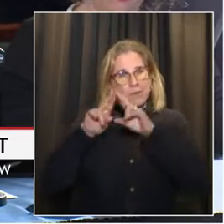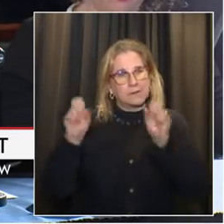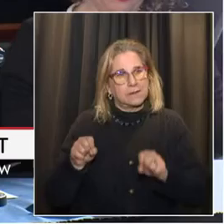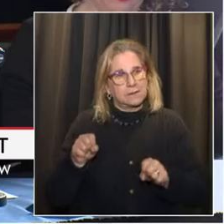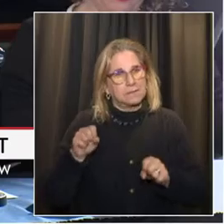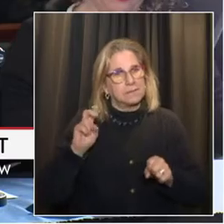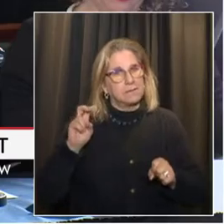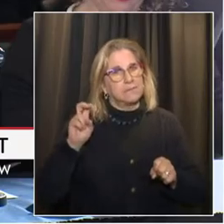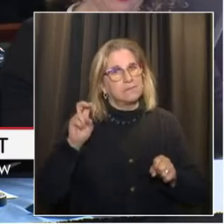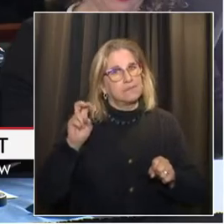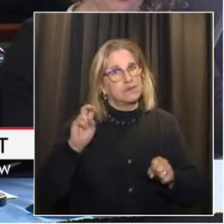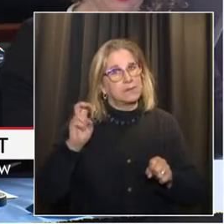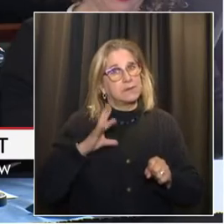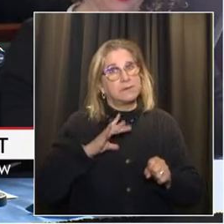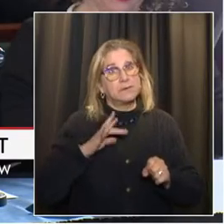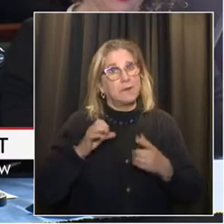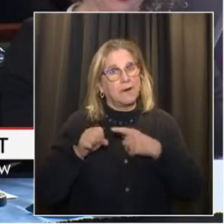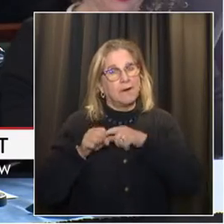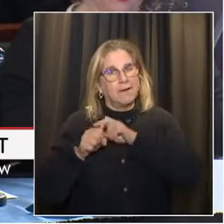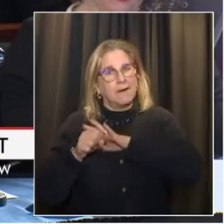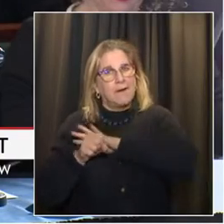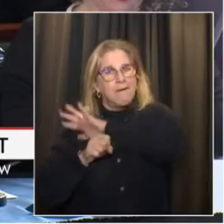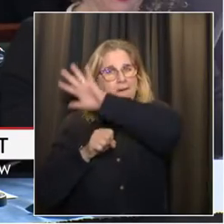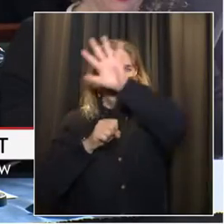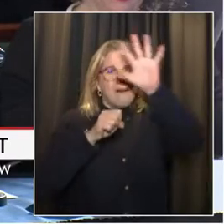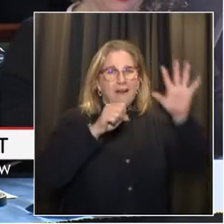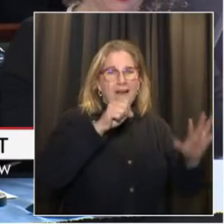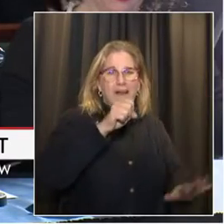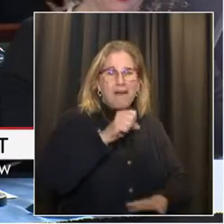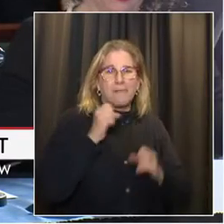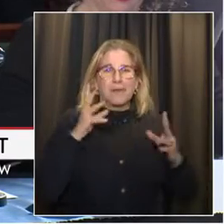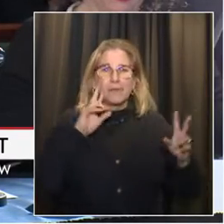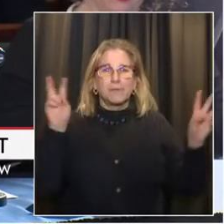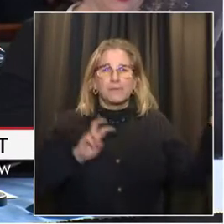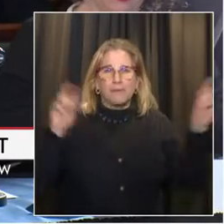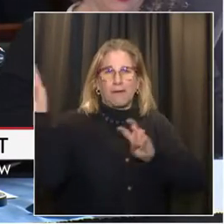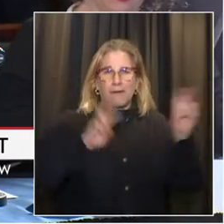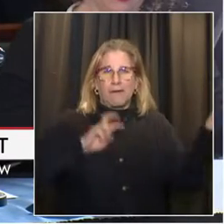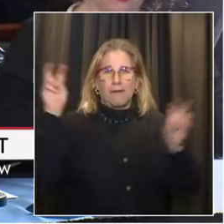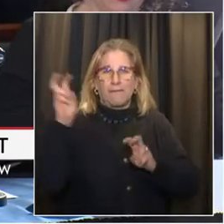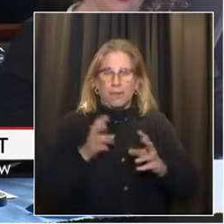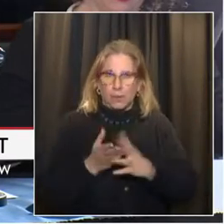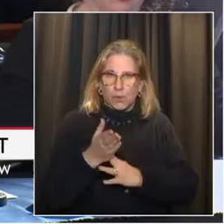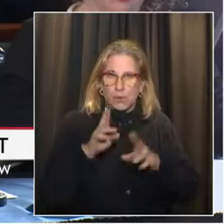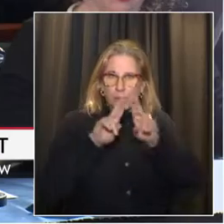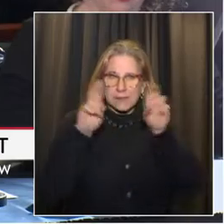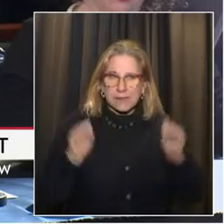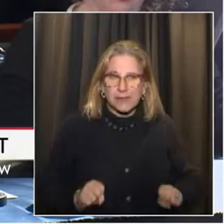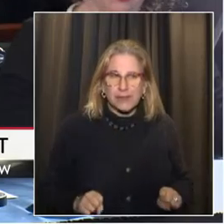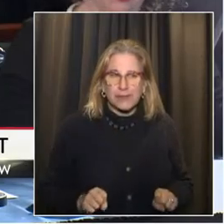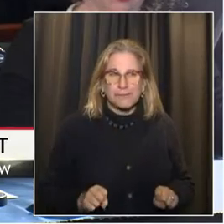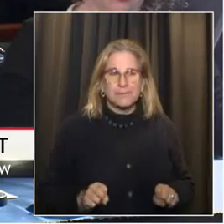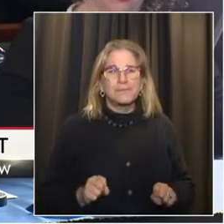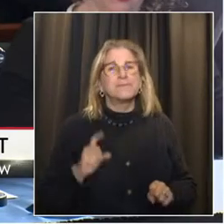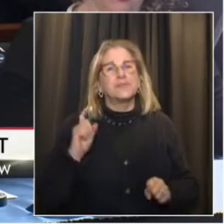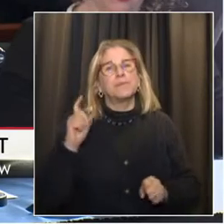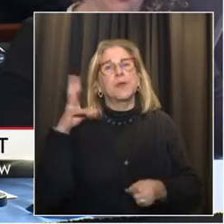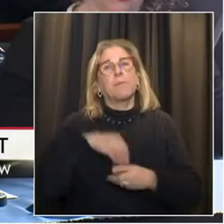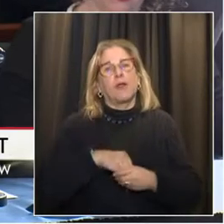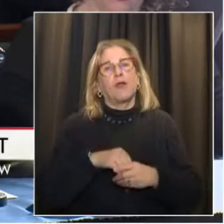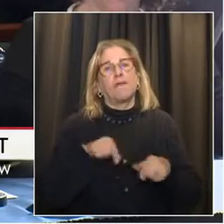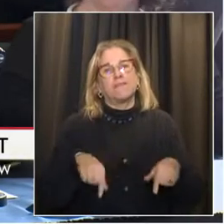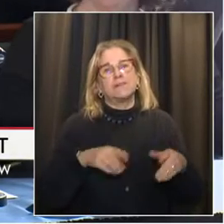with this vision of where we're going to go with Union Station. How important do you see that knitting into what the future of our downtown looks